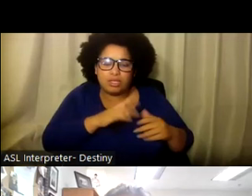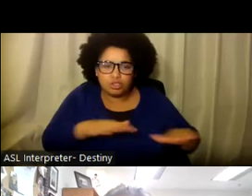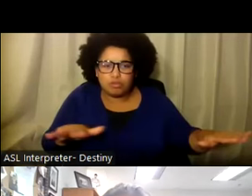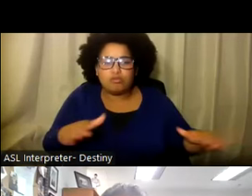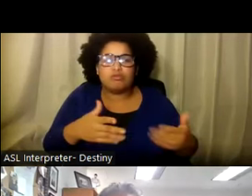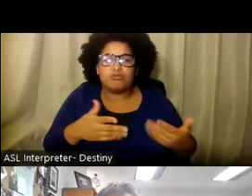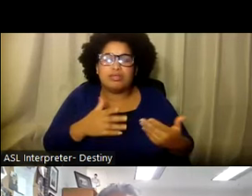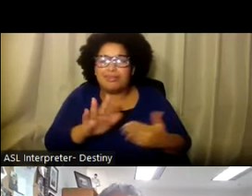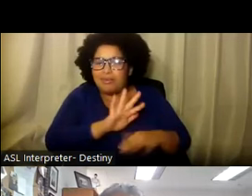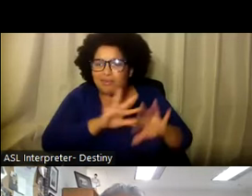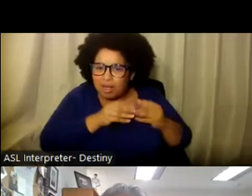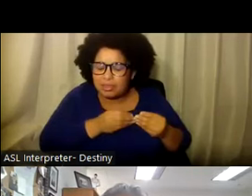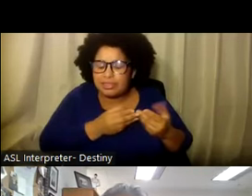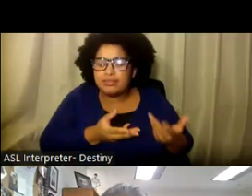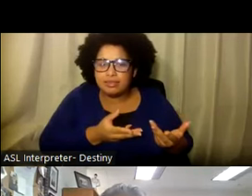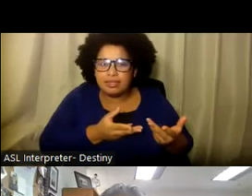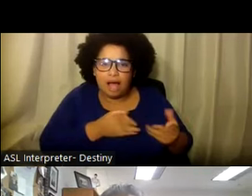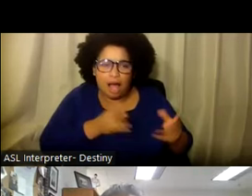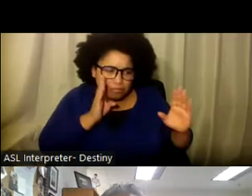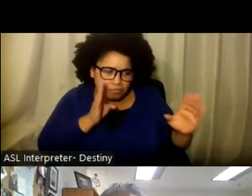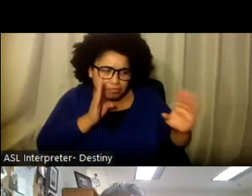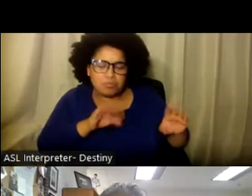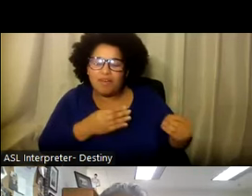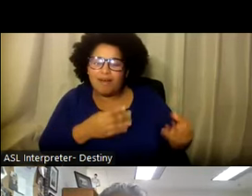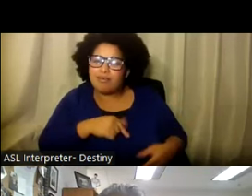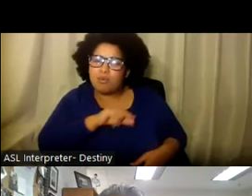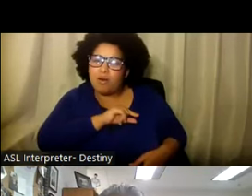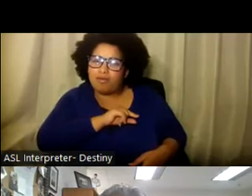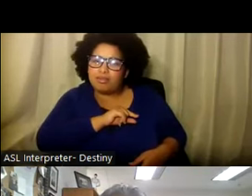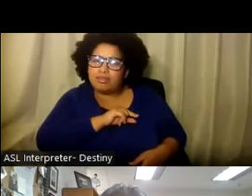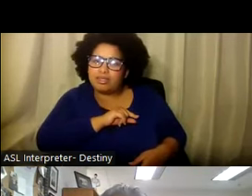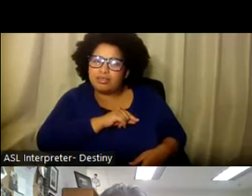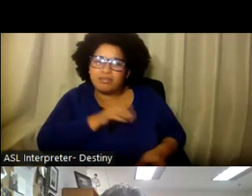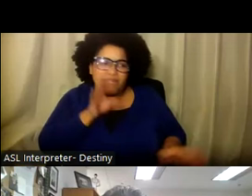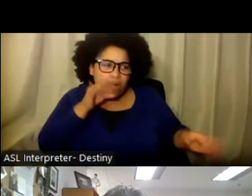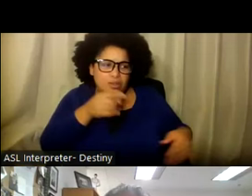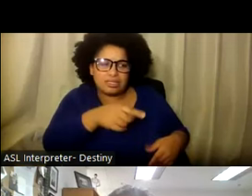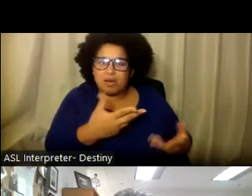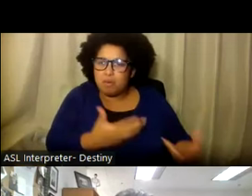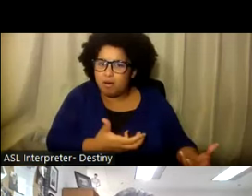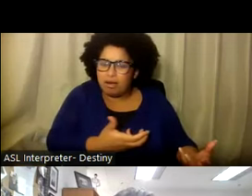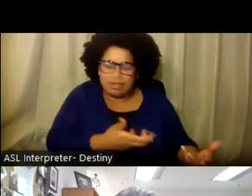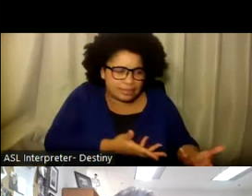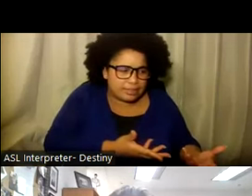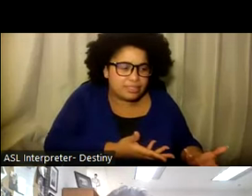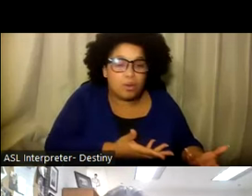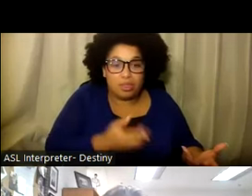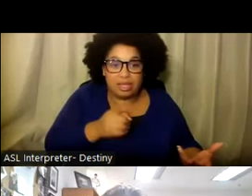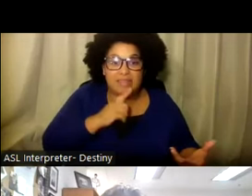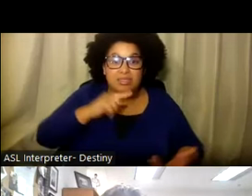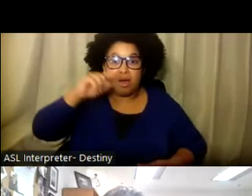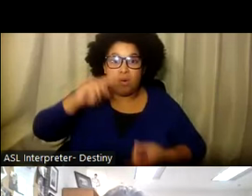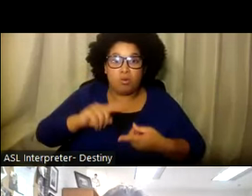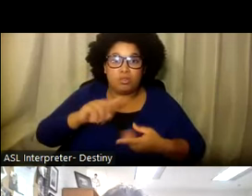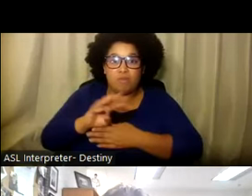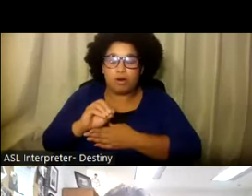or their families, and give them the quality effort that they really want to. So this is a big help